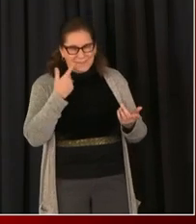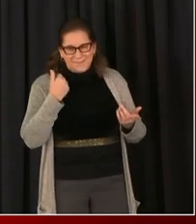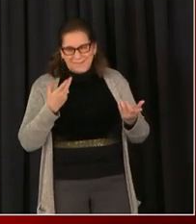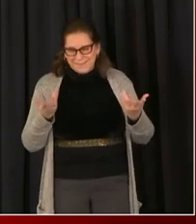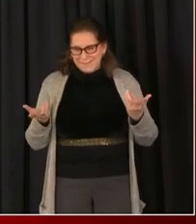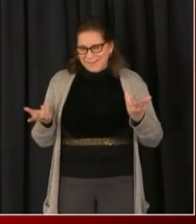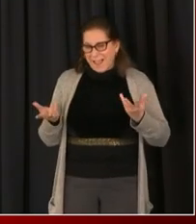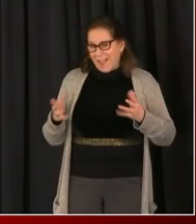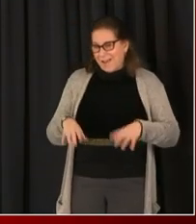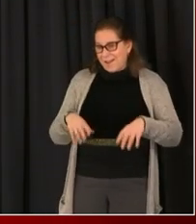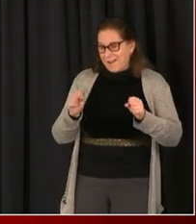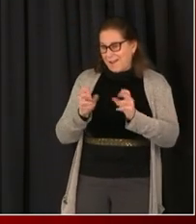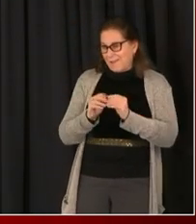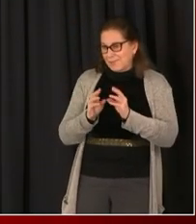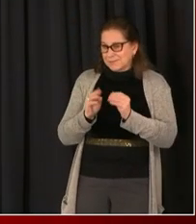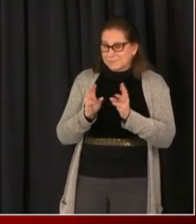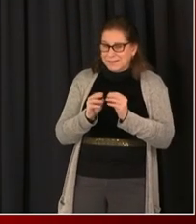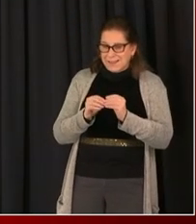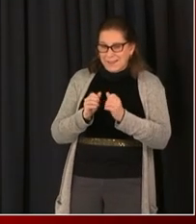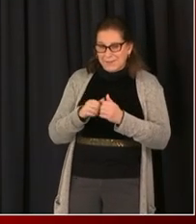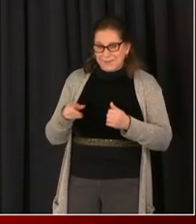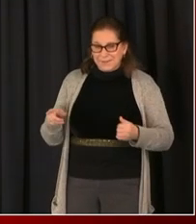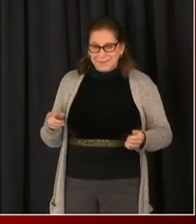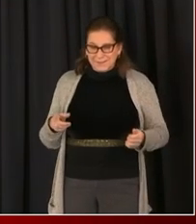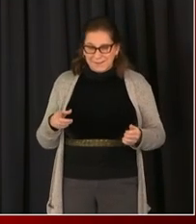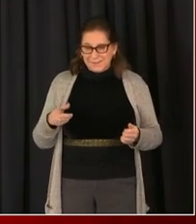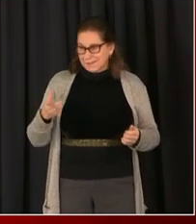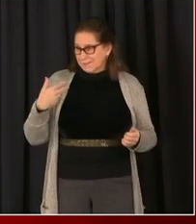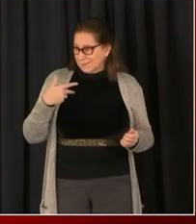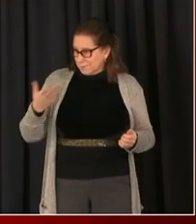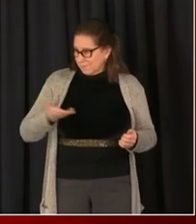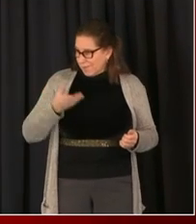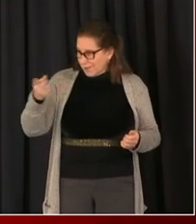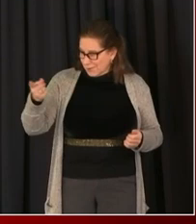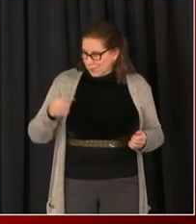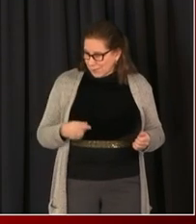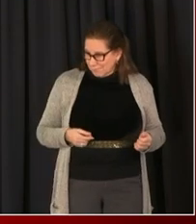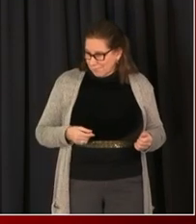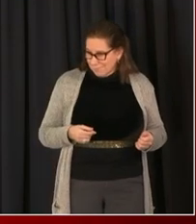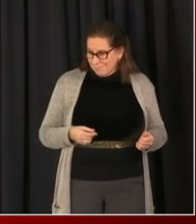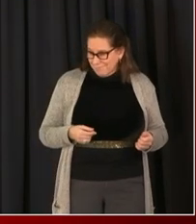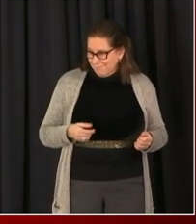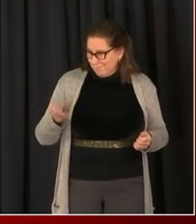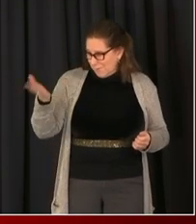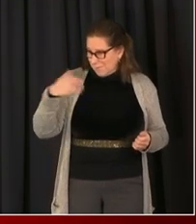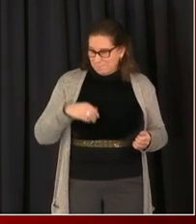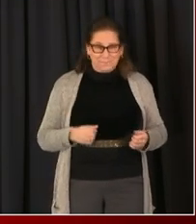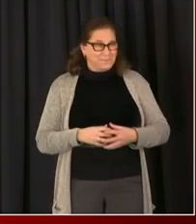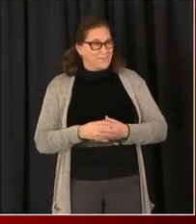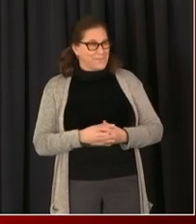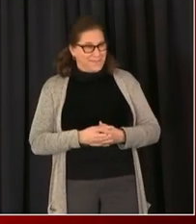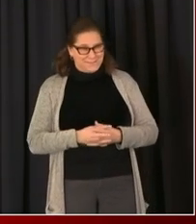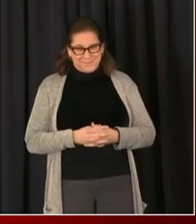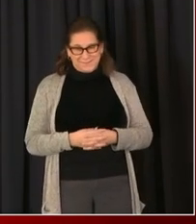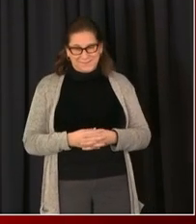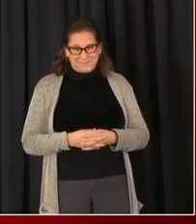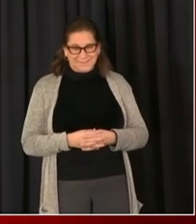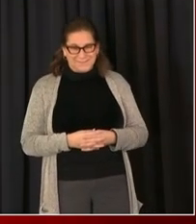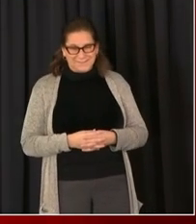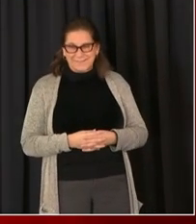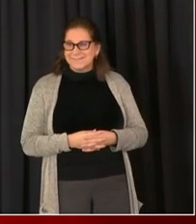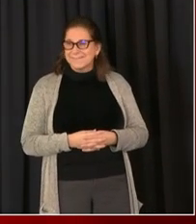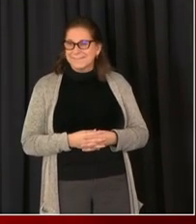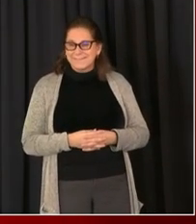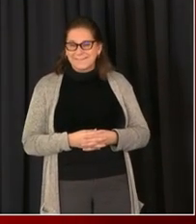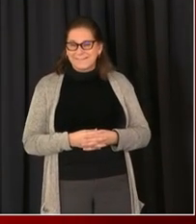that invitation, and then I'll invite you too. Okay, yes. I said that was the last question,